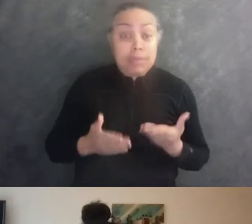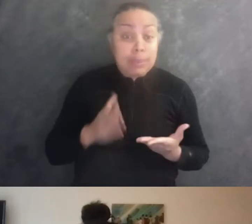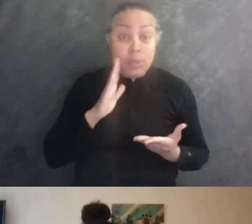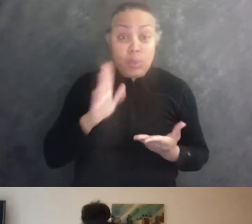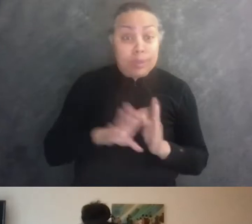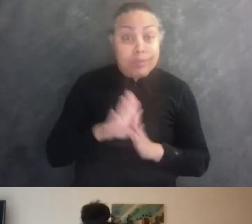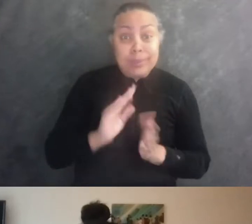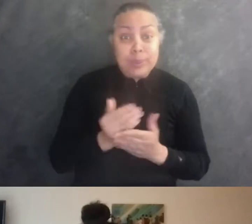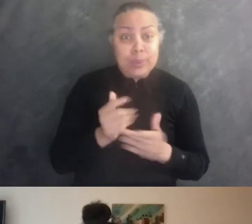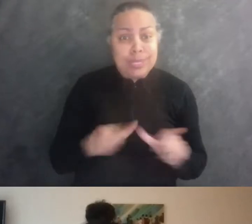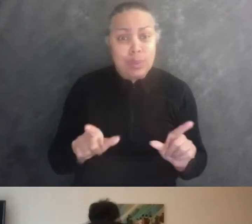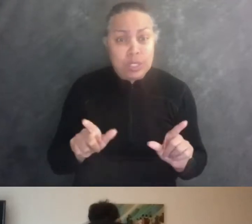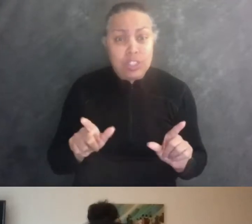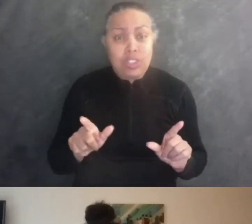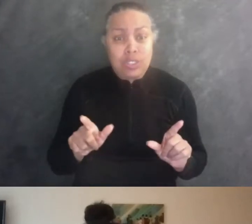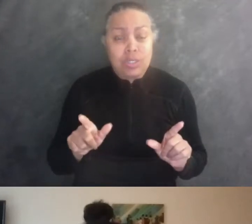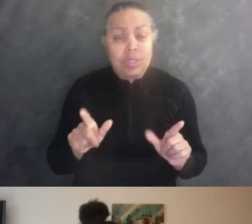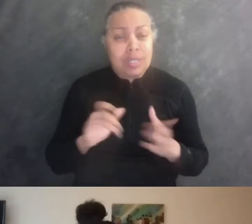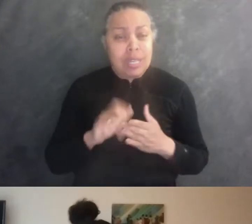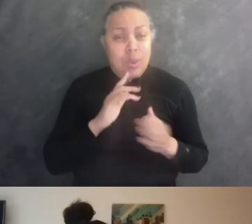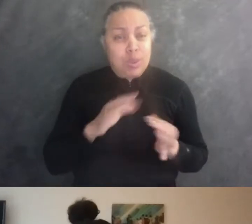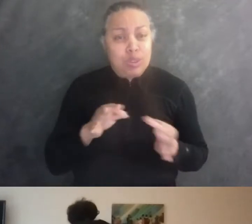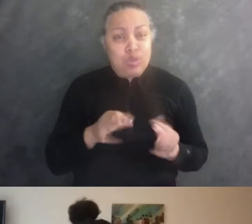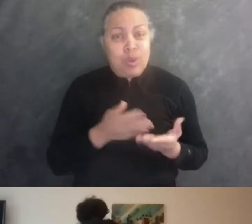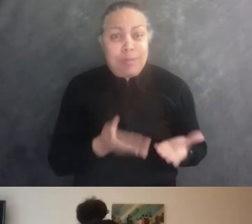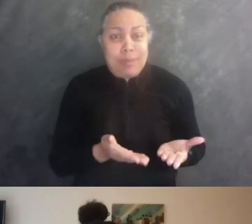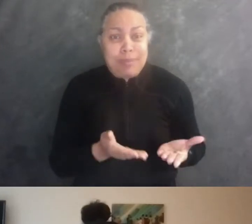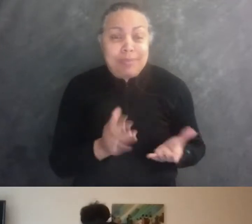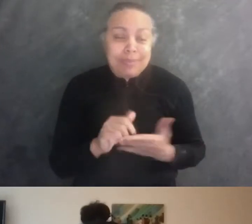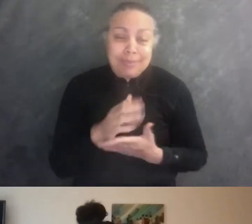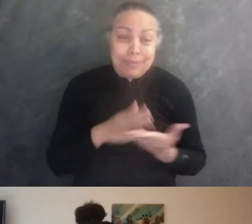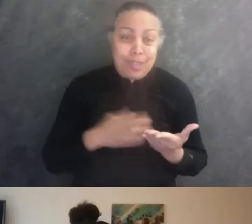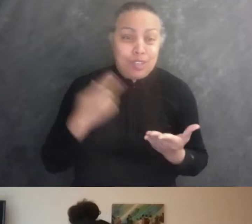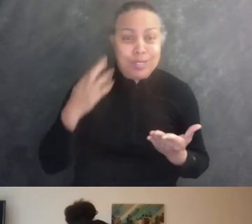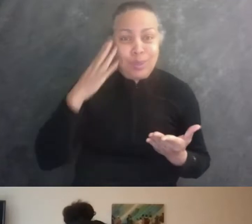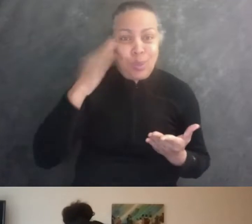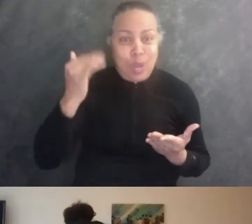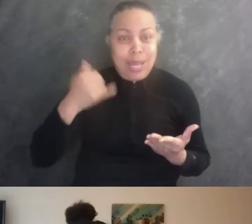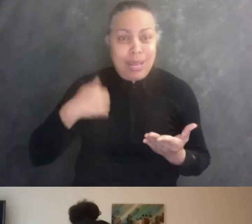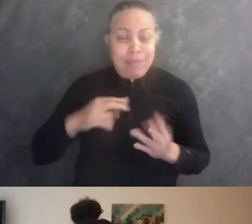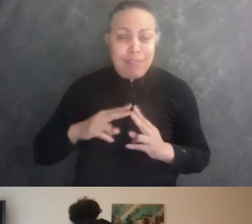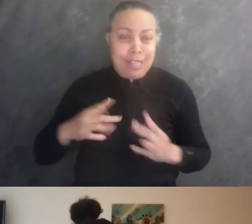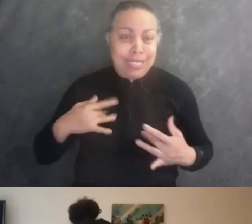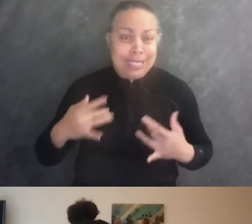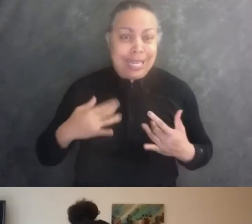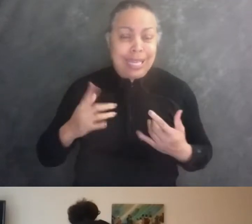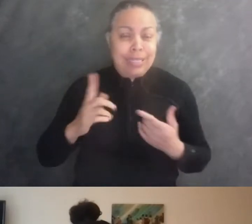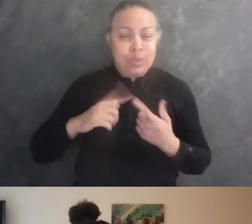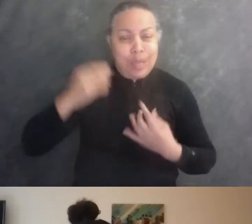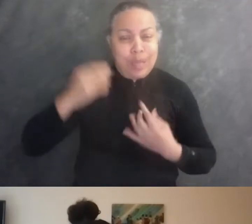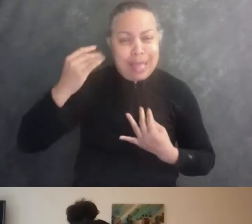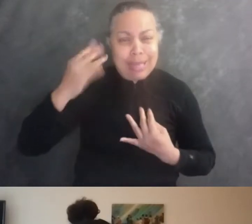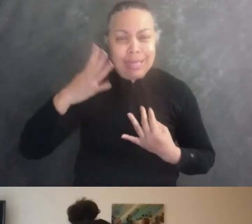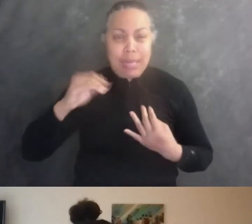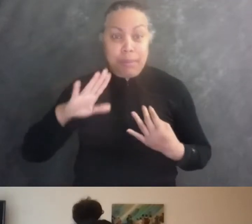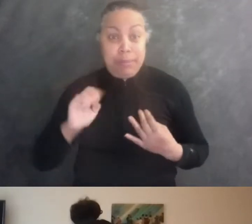language to then describe them. And that's partially why I have been very excited to think and be in a